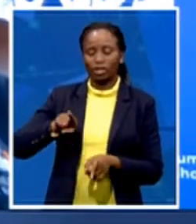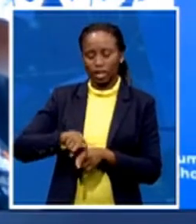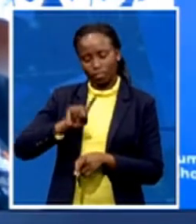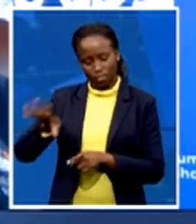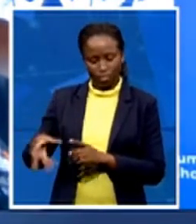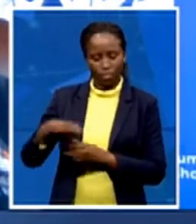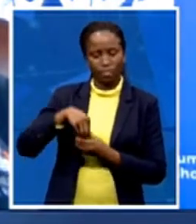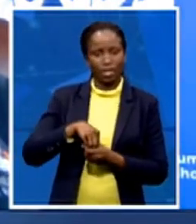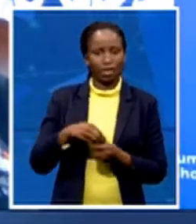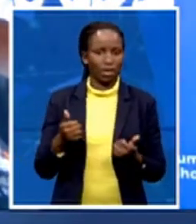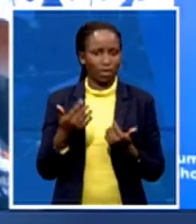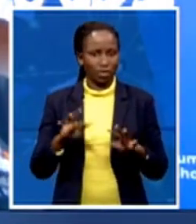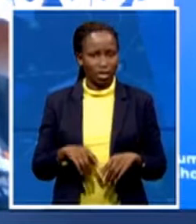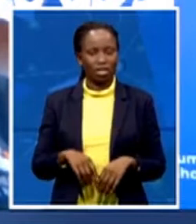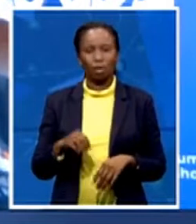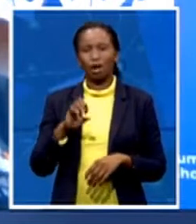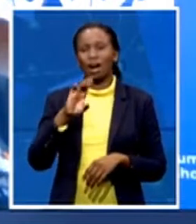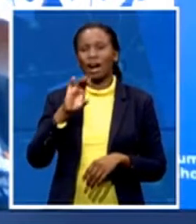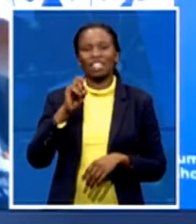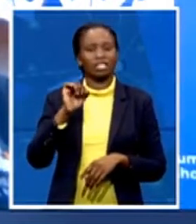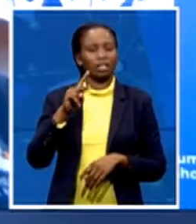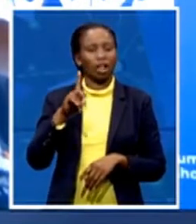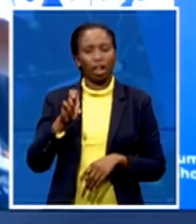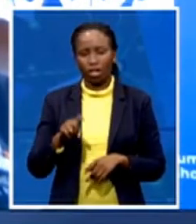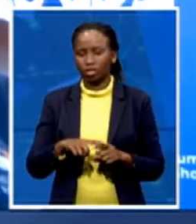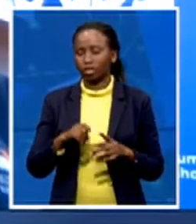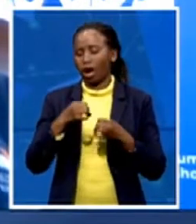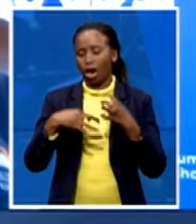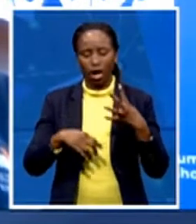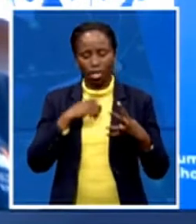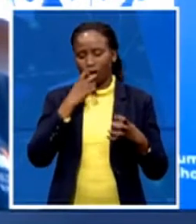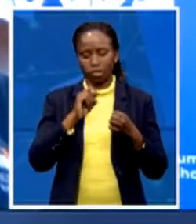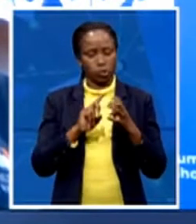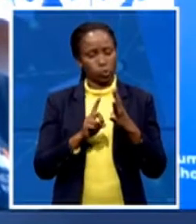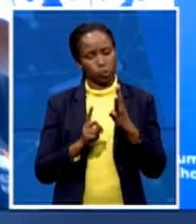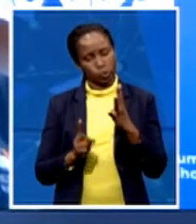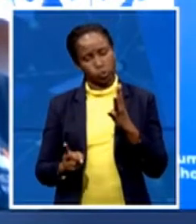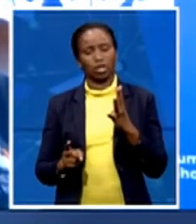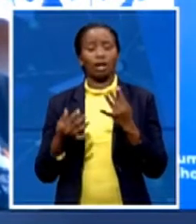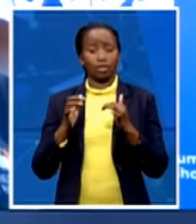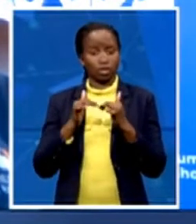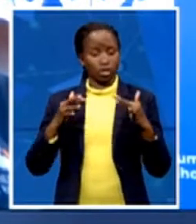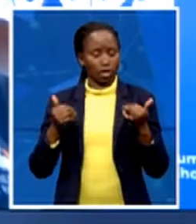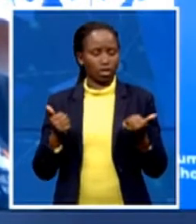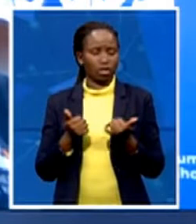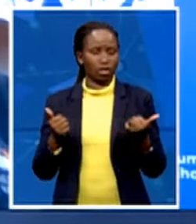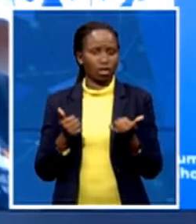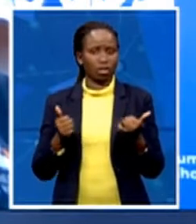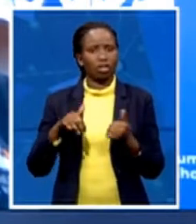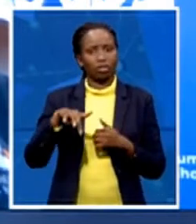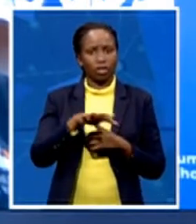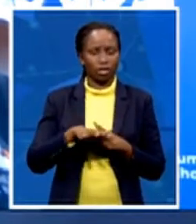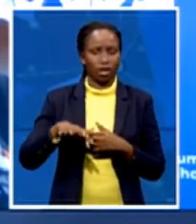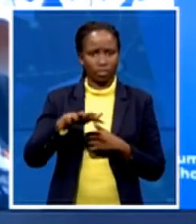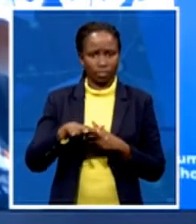Robertson, Swellendam, where they already now have started their vaccination in Worcester. Talking about that, in